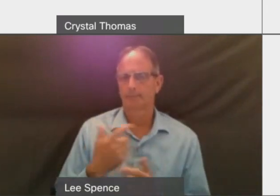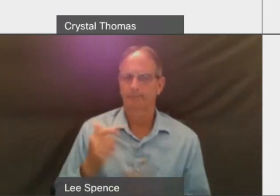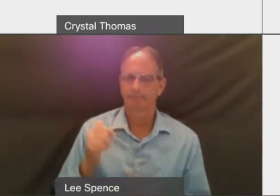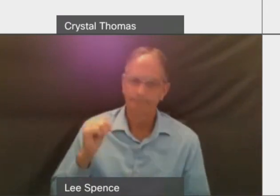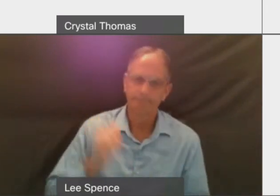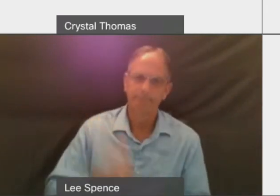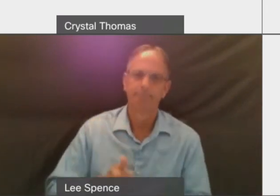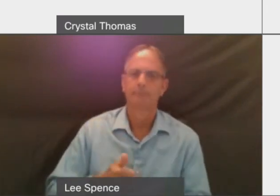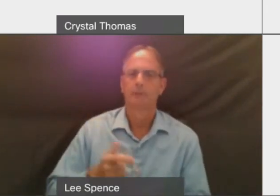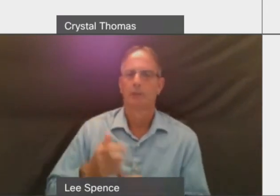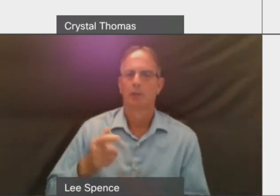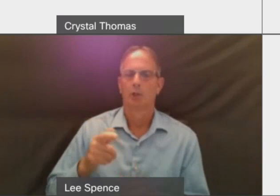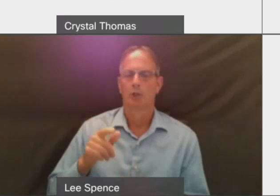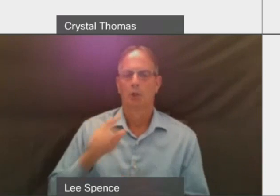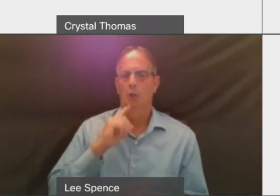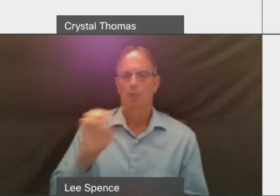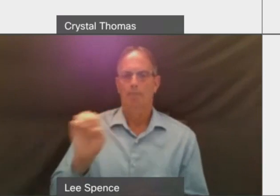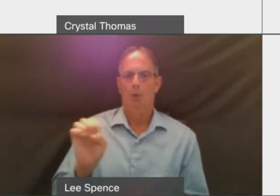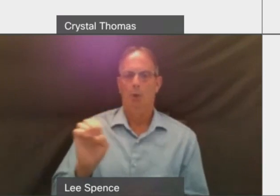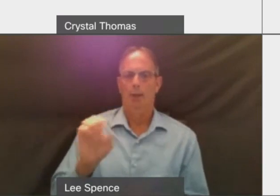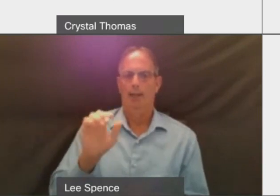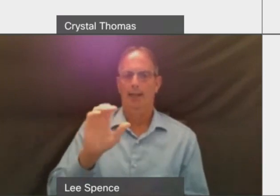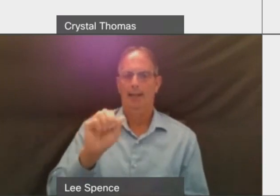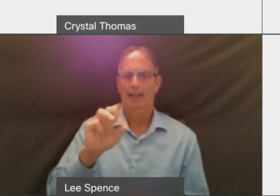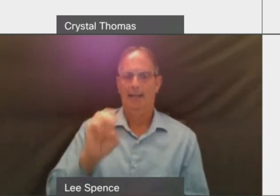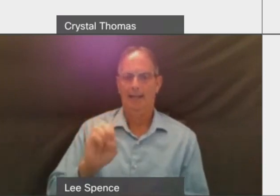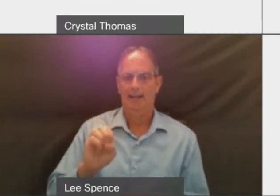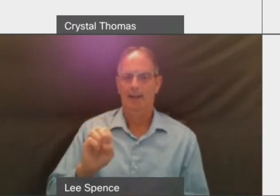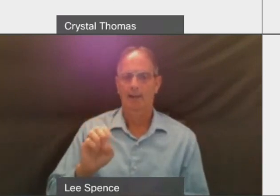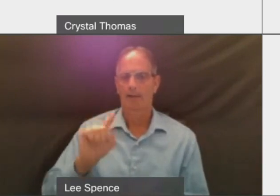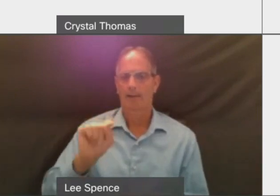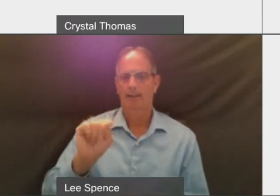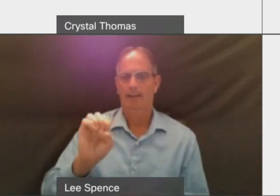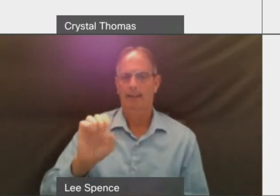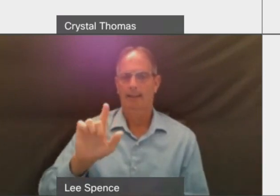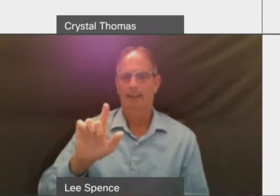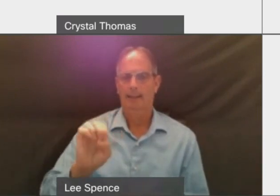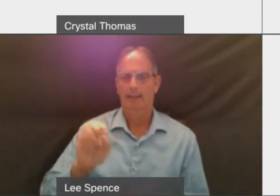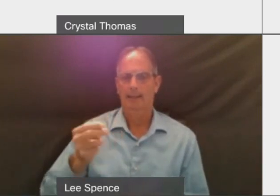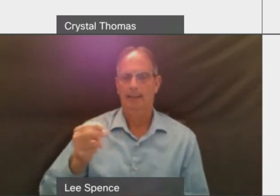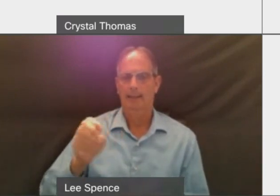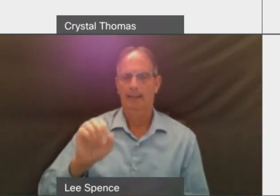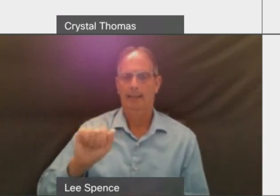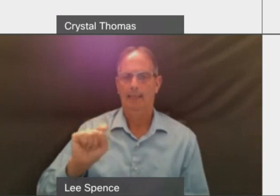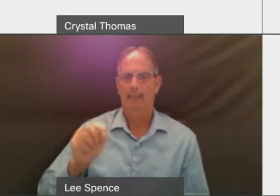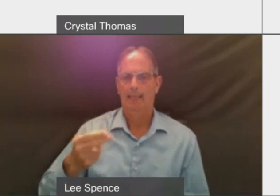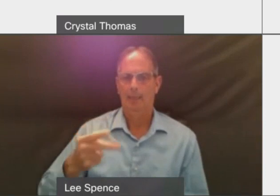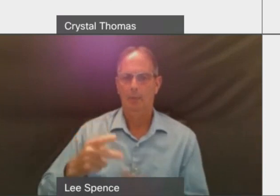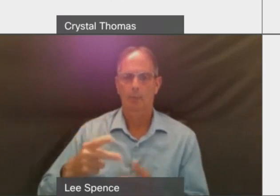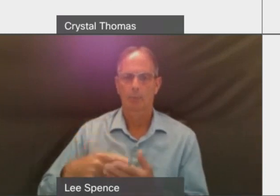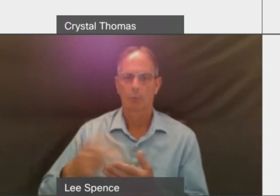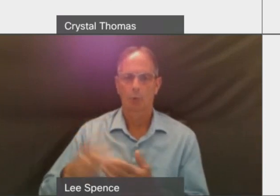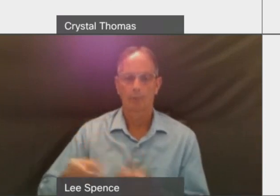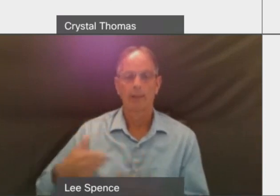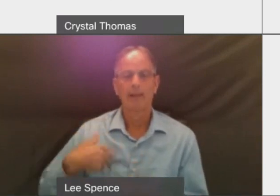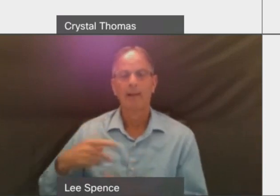implemented this urgent care telehealth program. And so there are provider groups out there that do this, and